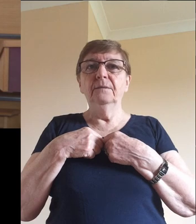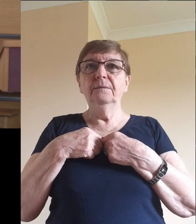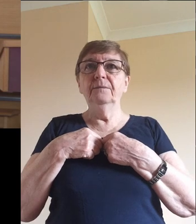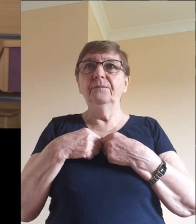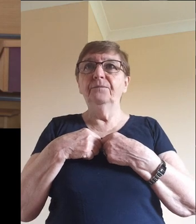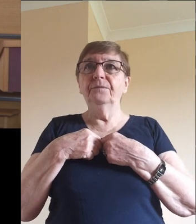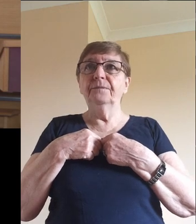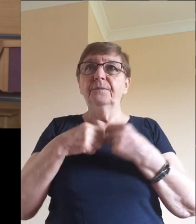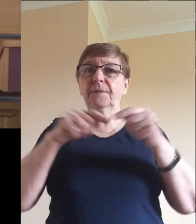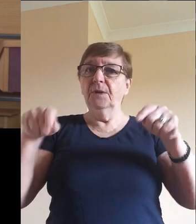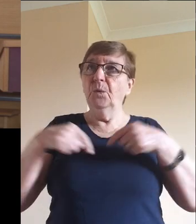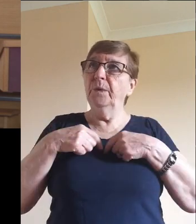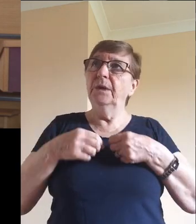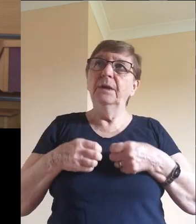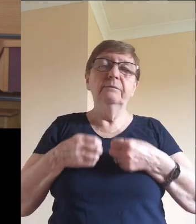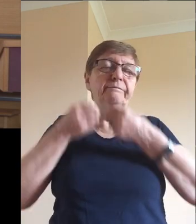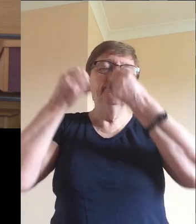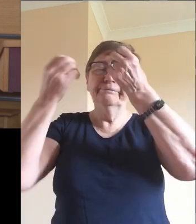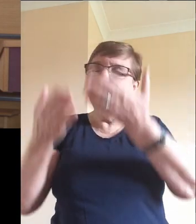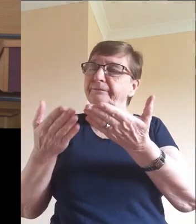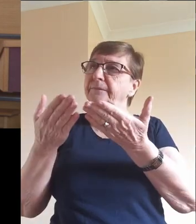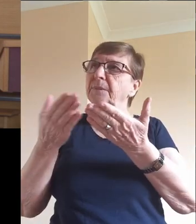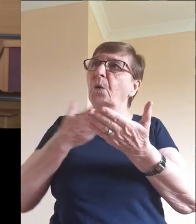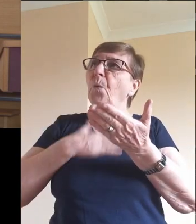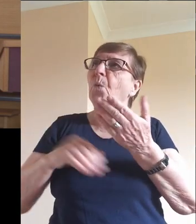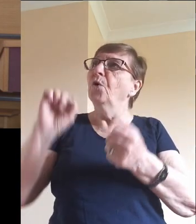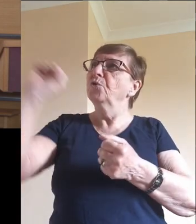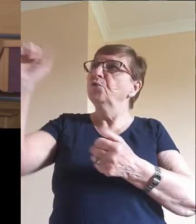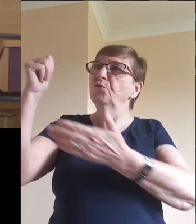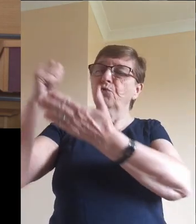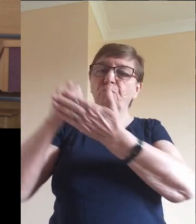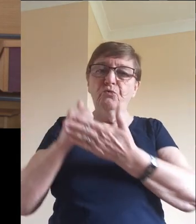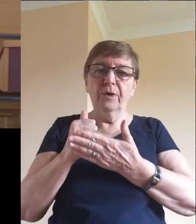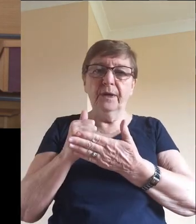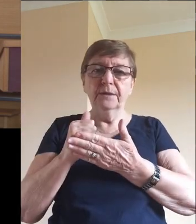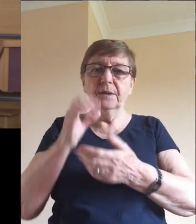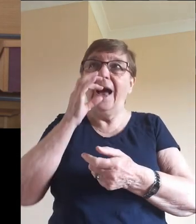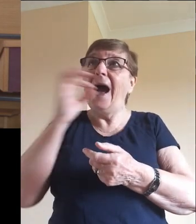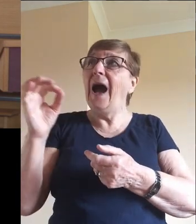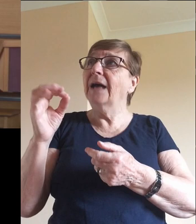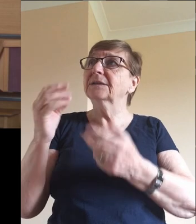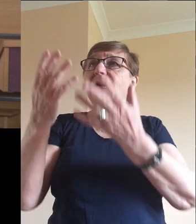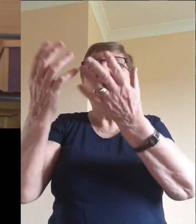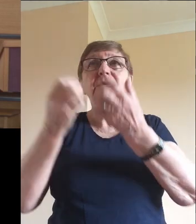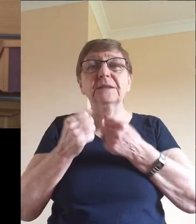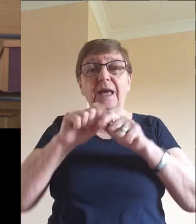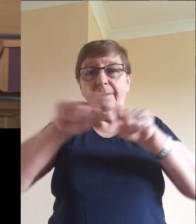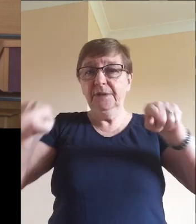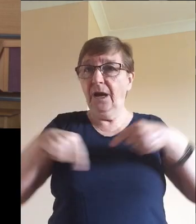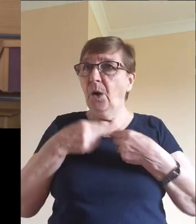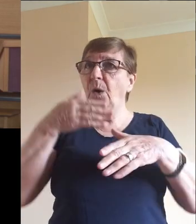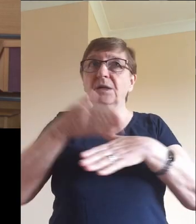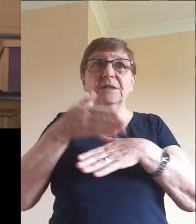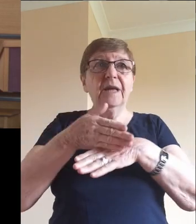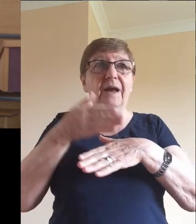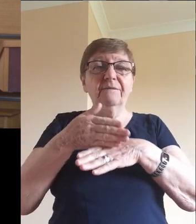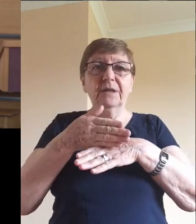Now we throw ourselves on your grace. We ask, Lord God, that you accept our service despite our